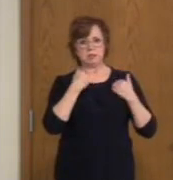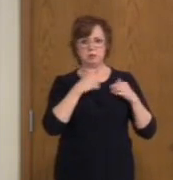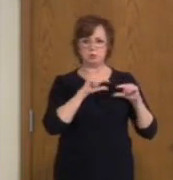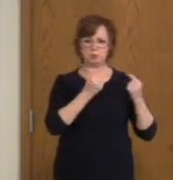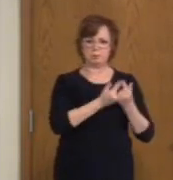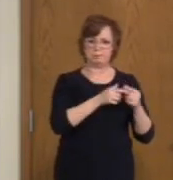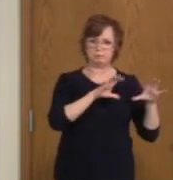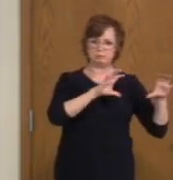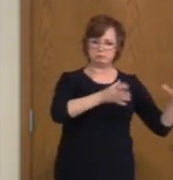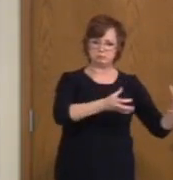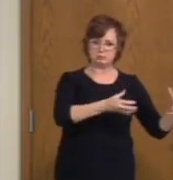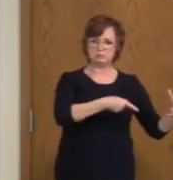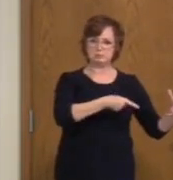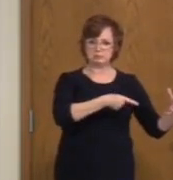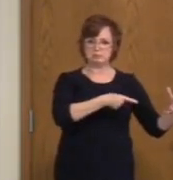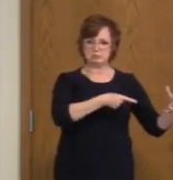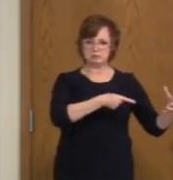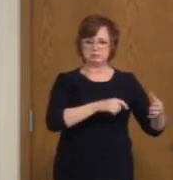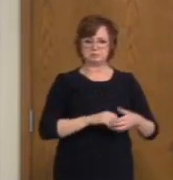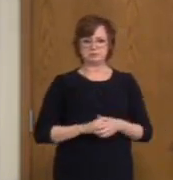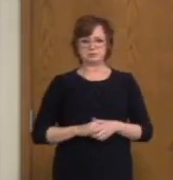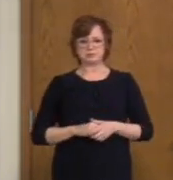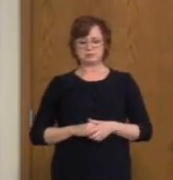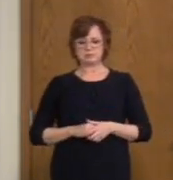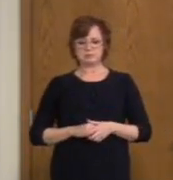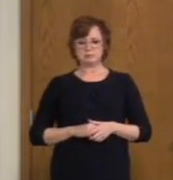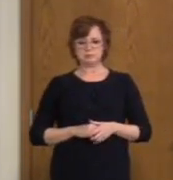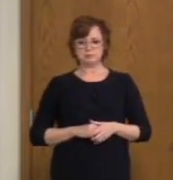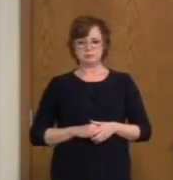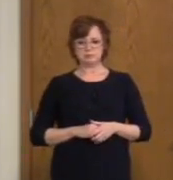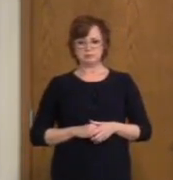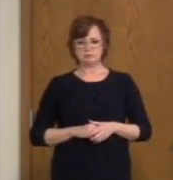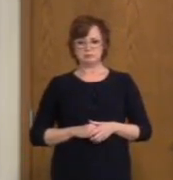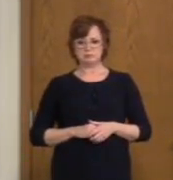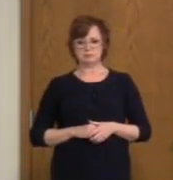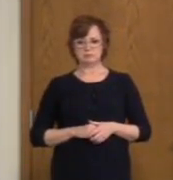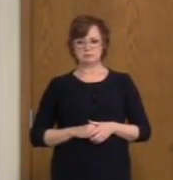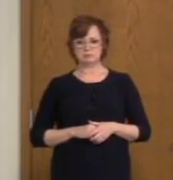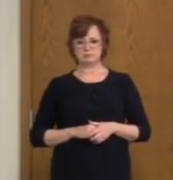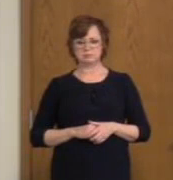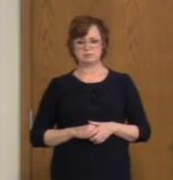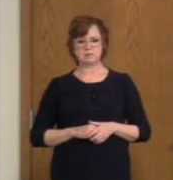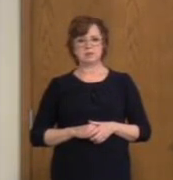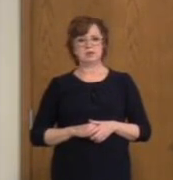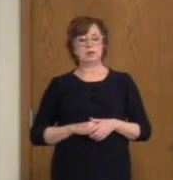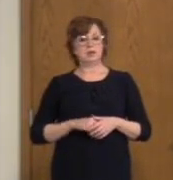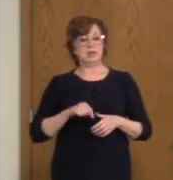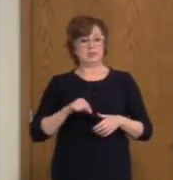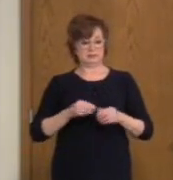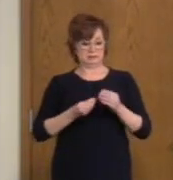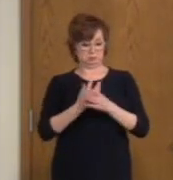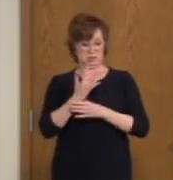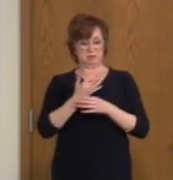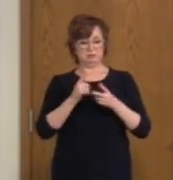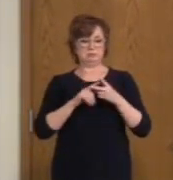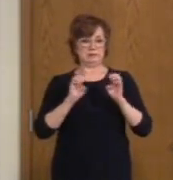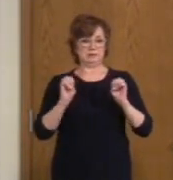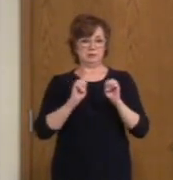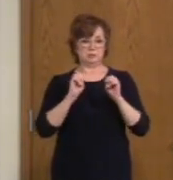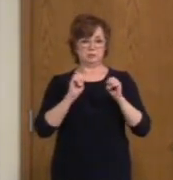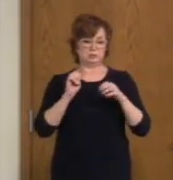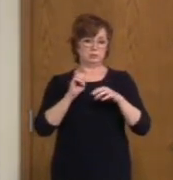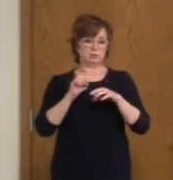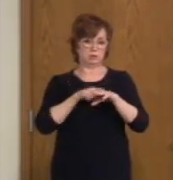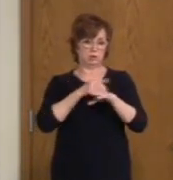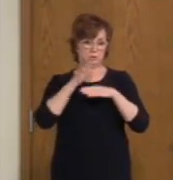with vaccination. So again, I think this spring, this Easter again, is Easter to